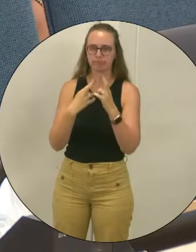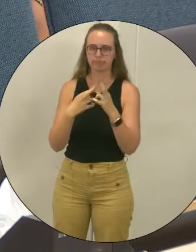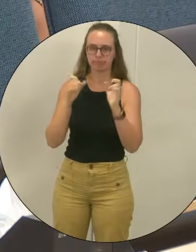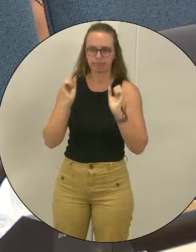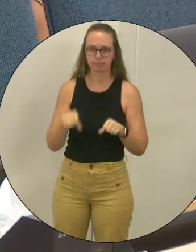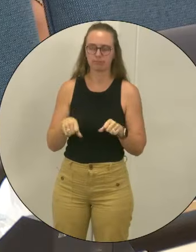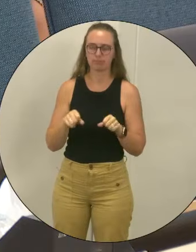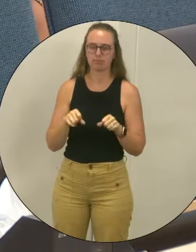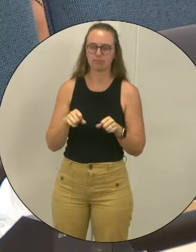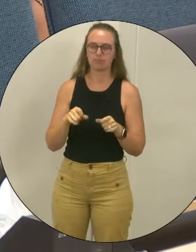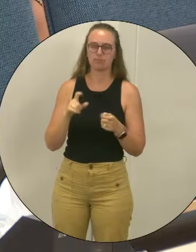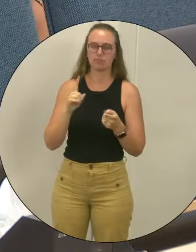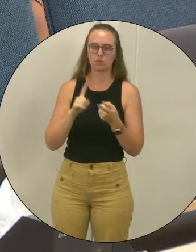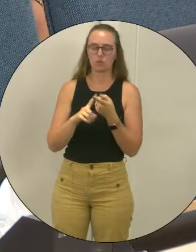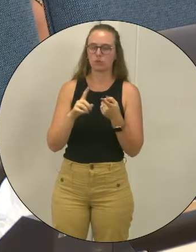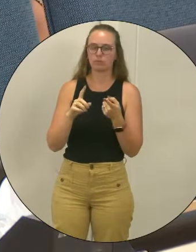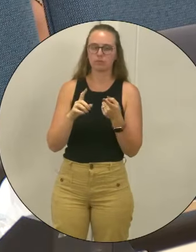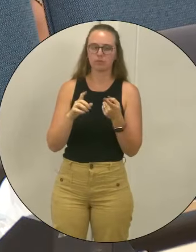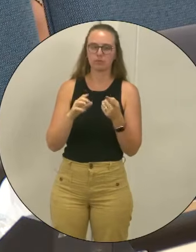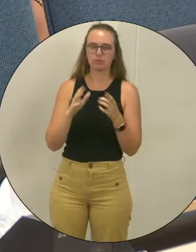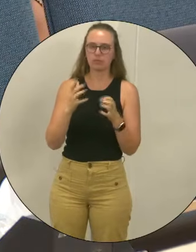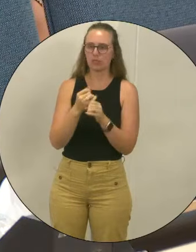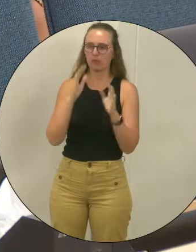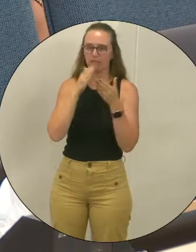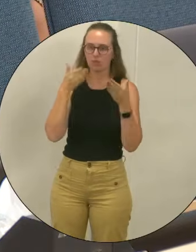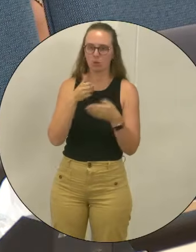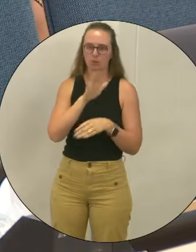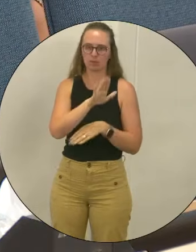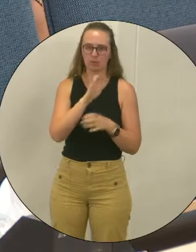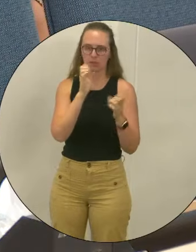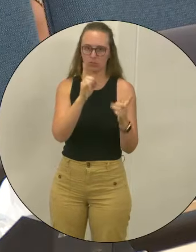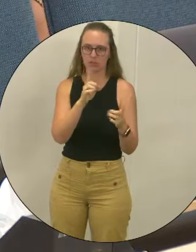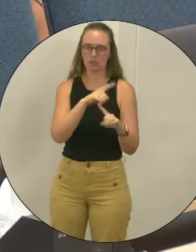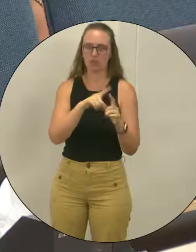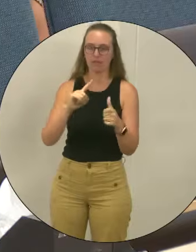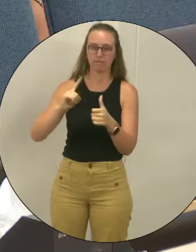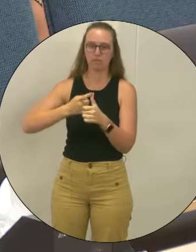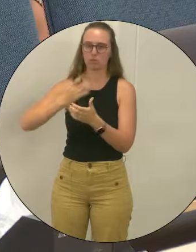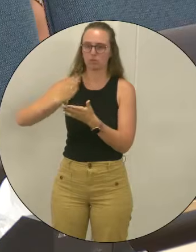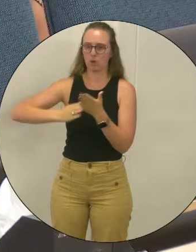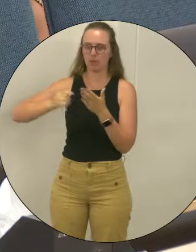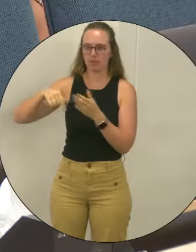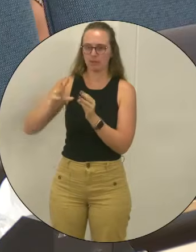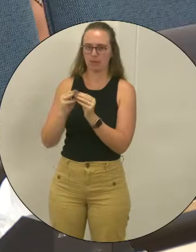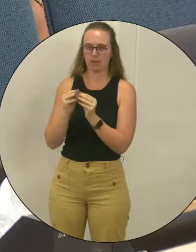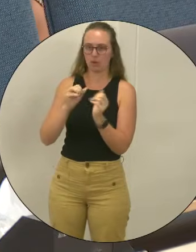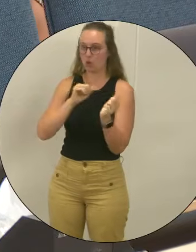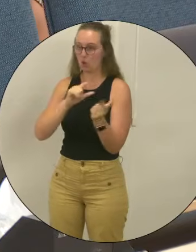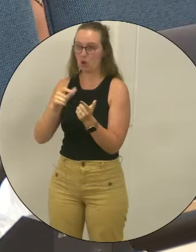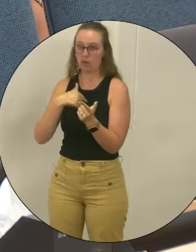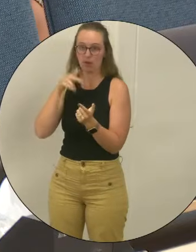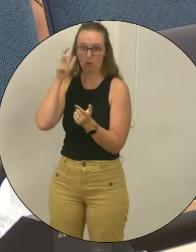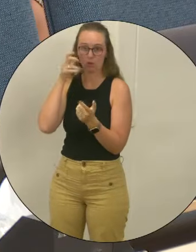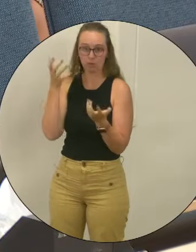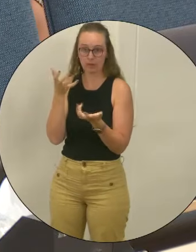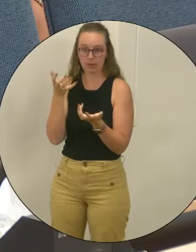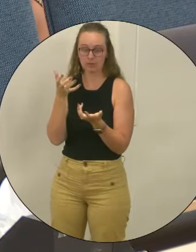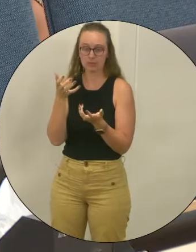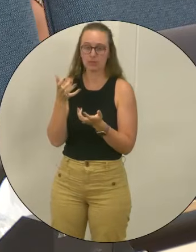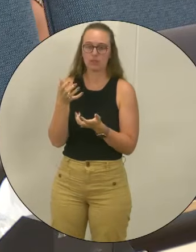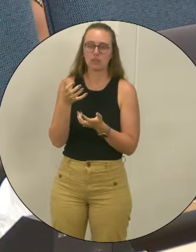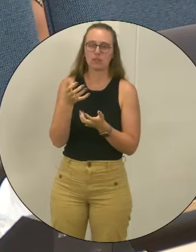able to deserve a focus on their education. But the first part of this meeting, all I heard was an